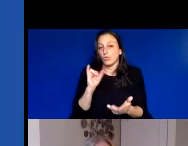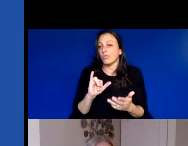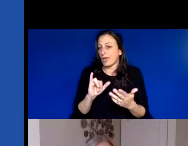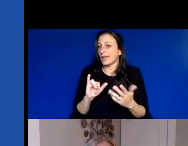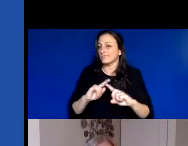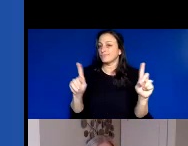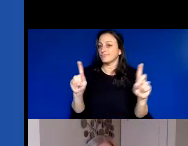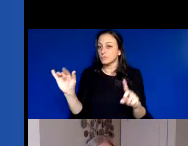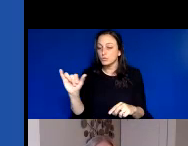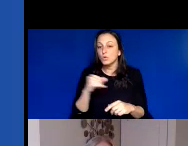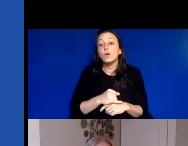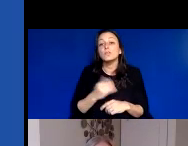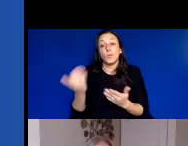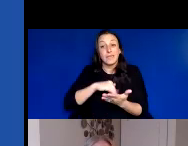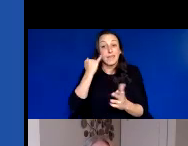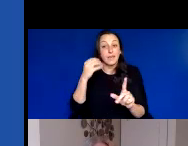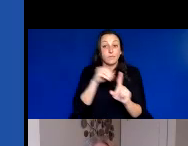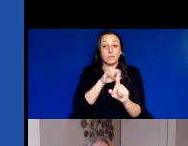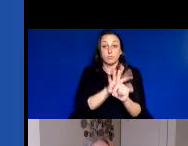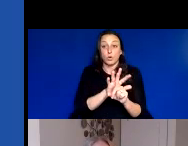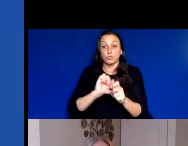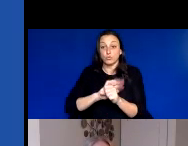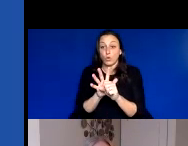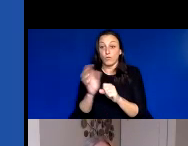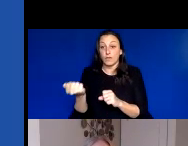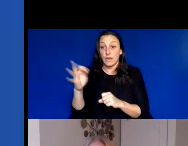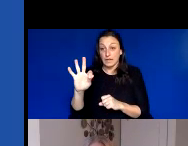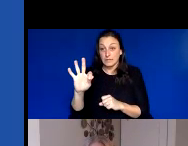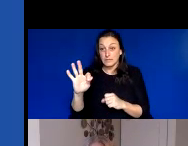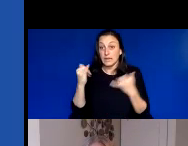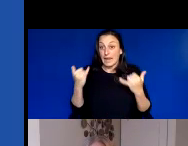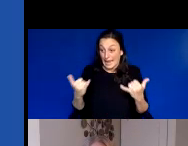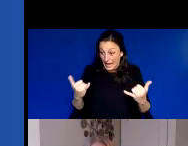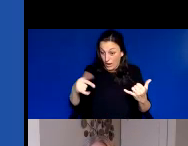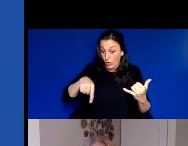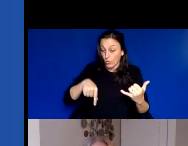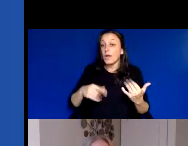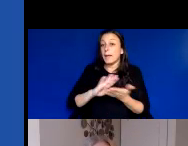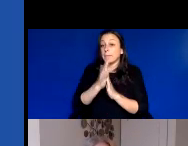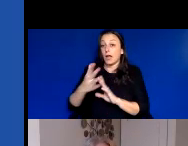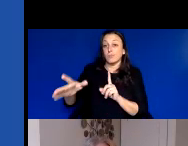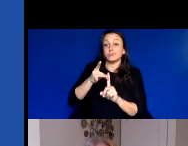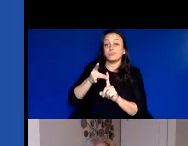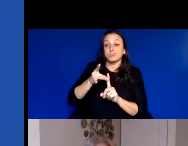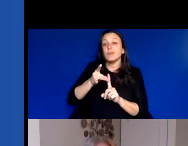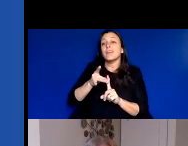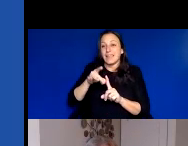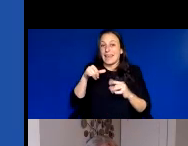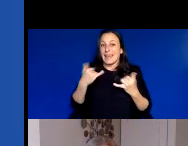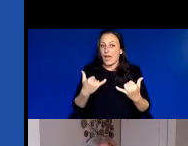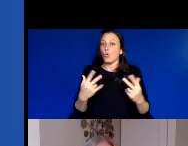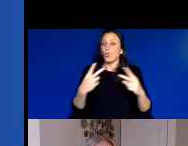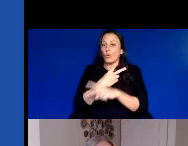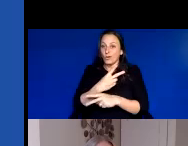again, if you were exposed to COVID-19 now and become infected, your chances of being hospitalized now are much greater than they would have been earlier